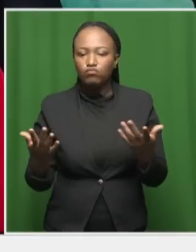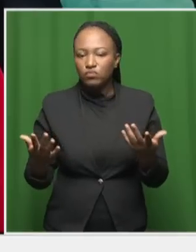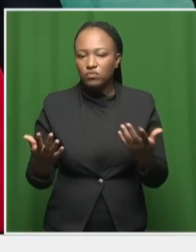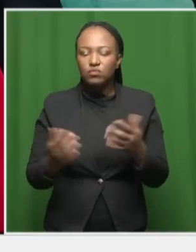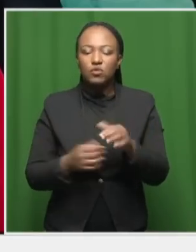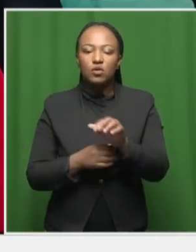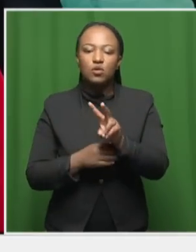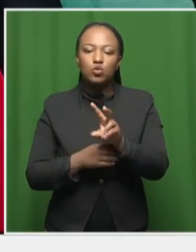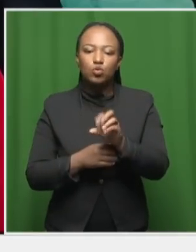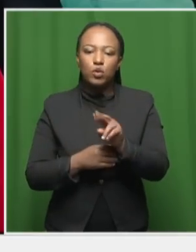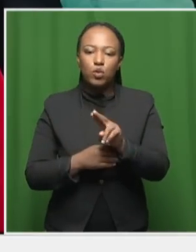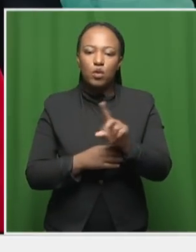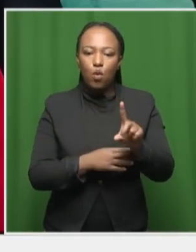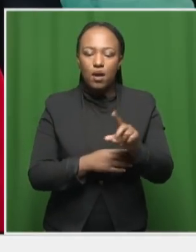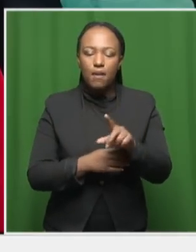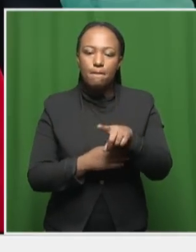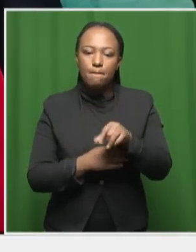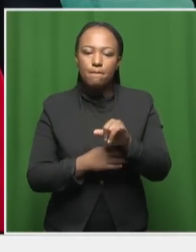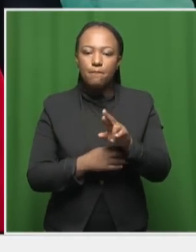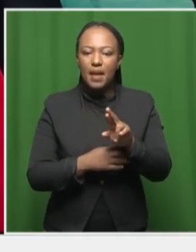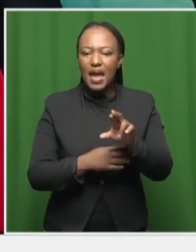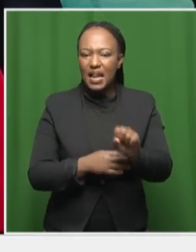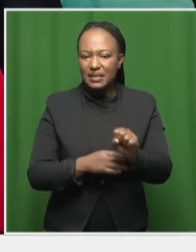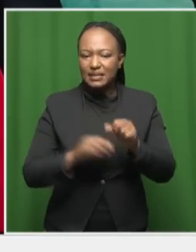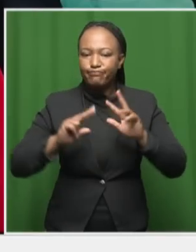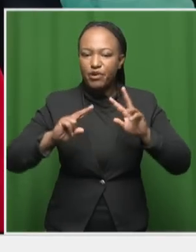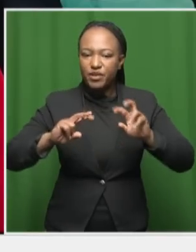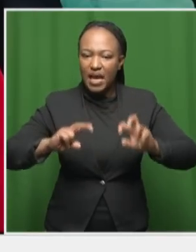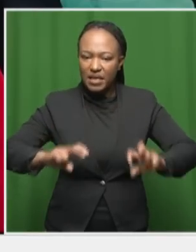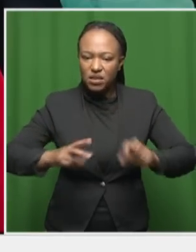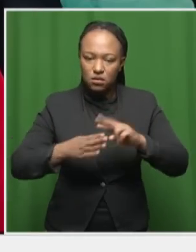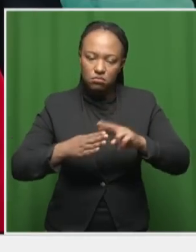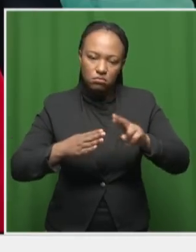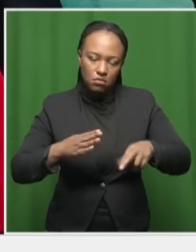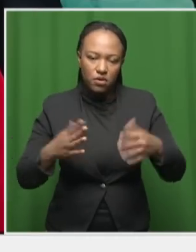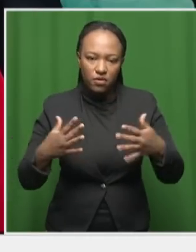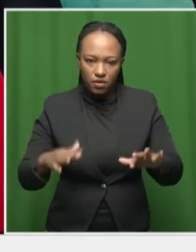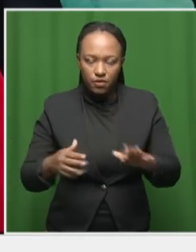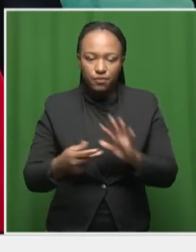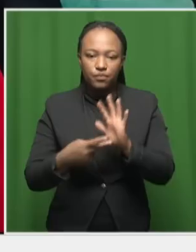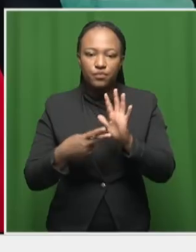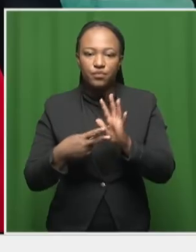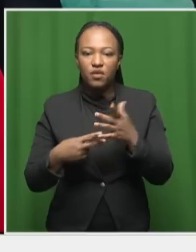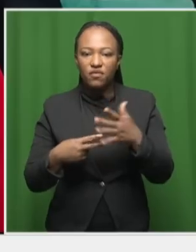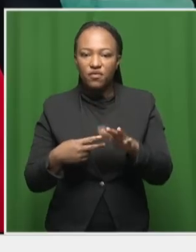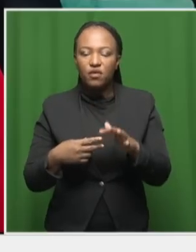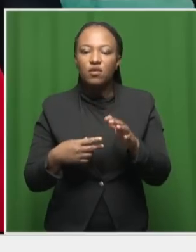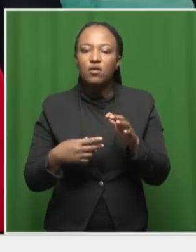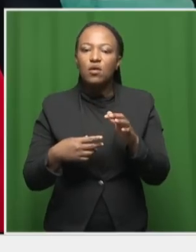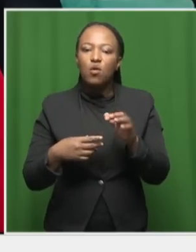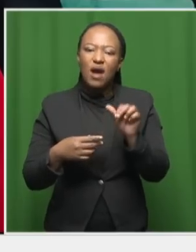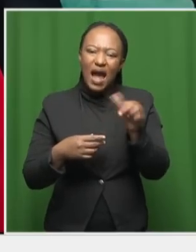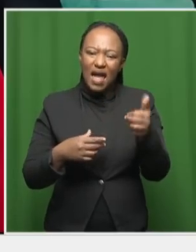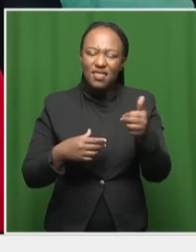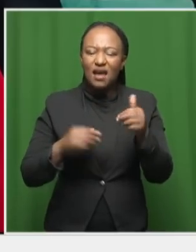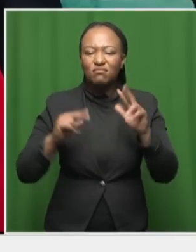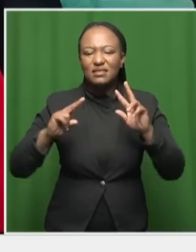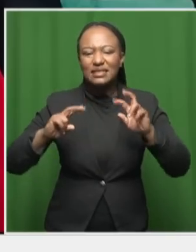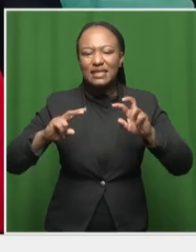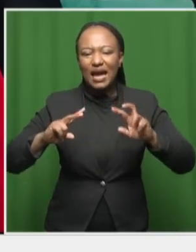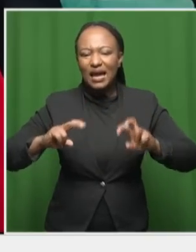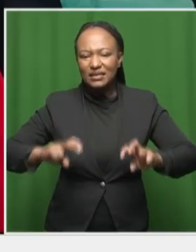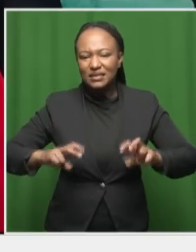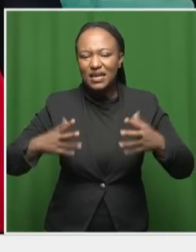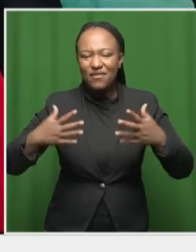the 2021 PIRLS assessment results or whether it be, the TIM study as well. We've been here